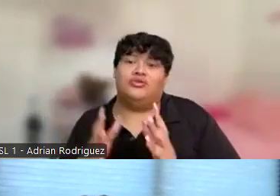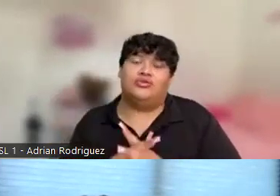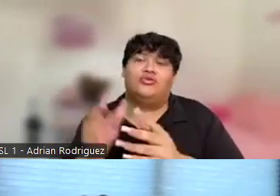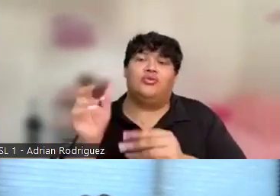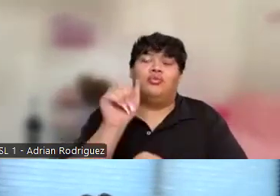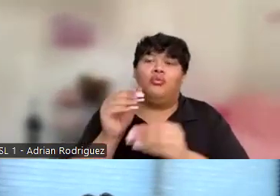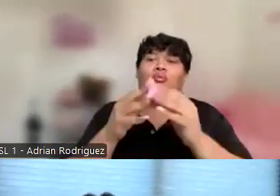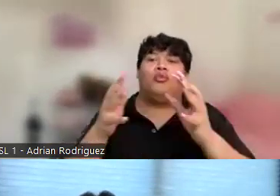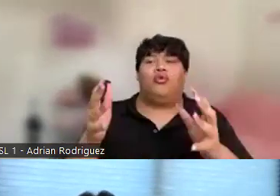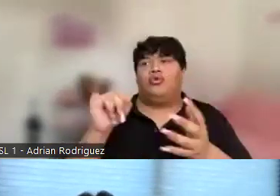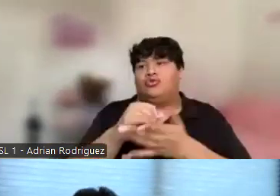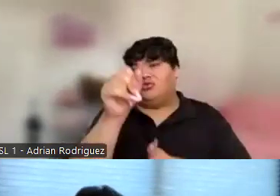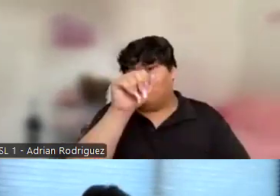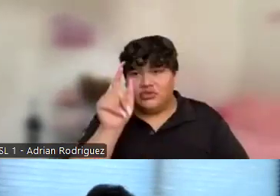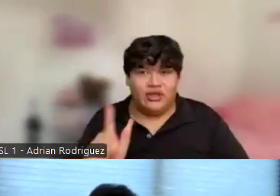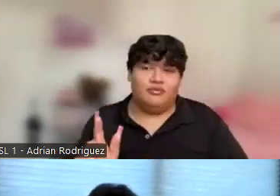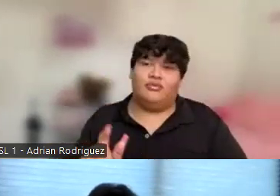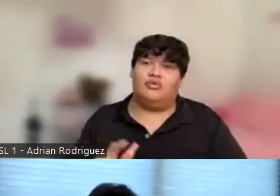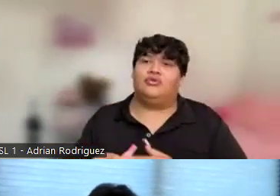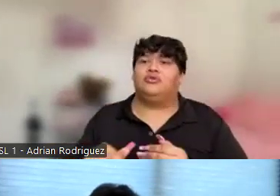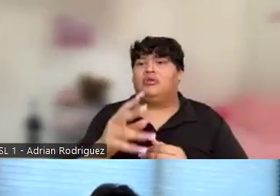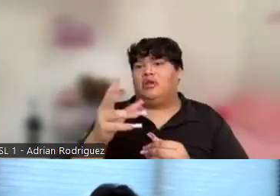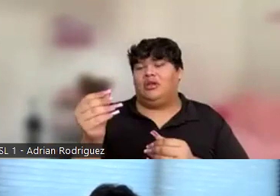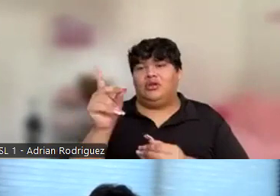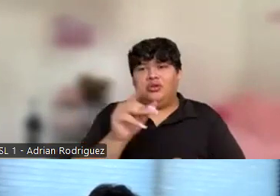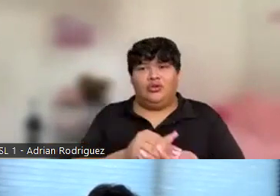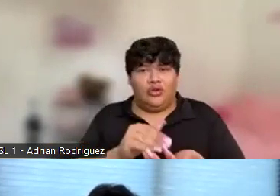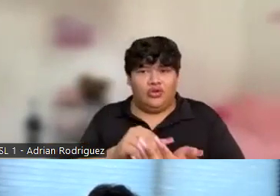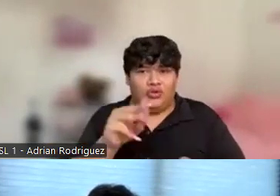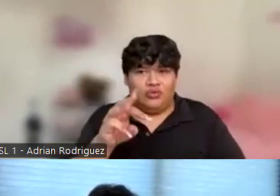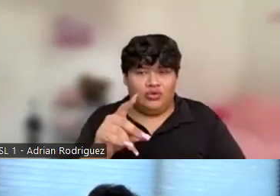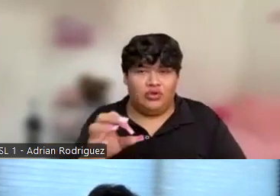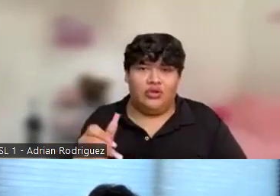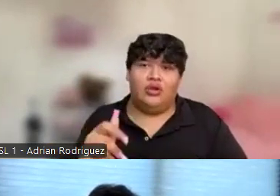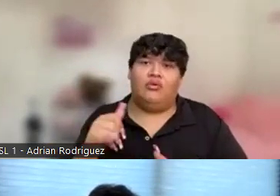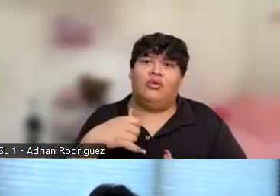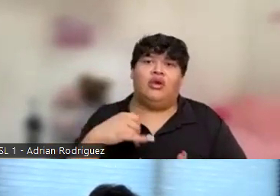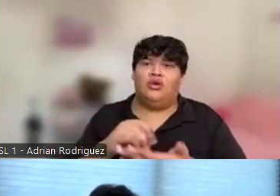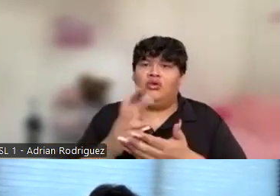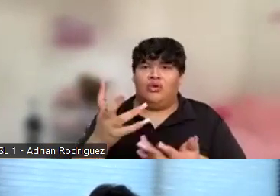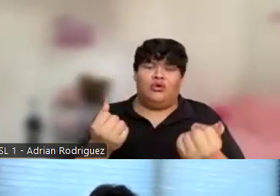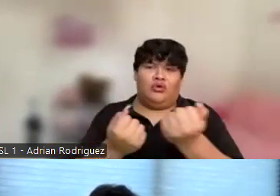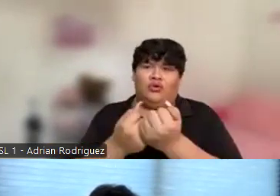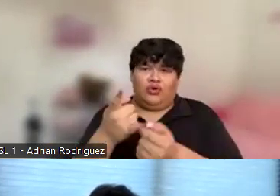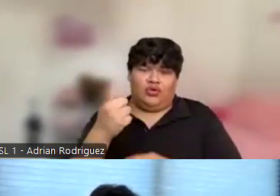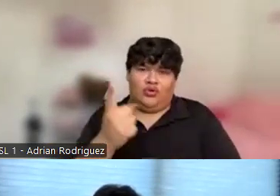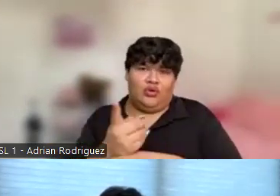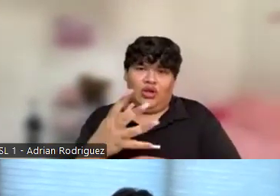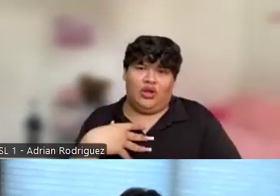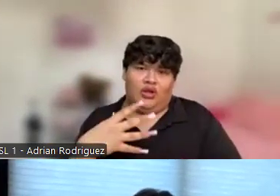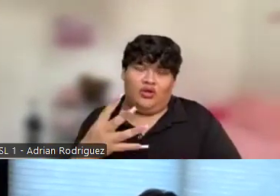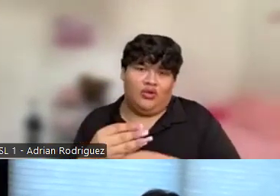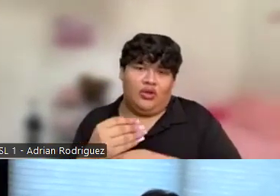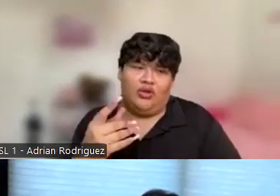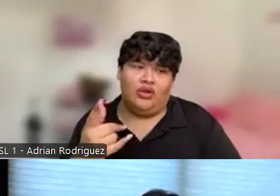just Alzheimer's. Dr. Mobley, you have a Well, I want to agree with you, Carlos, and I think